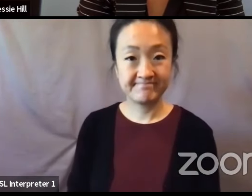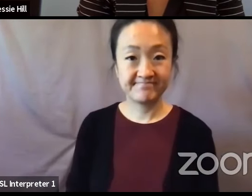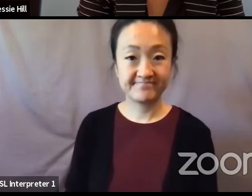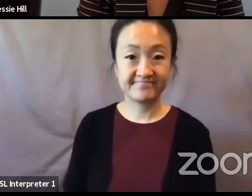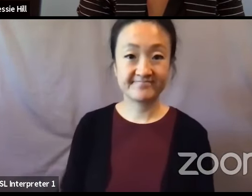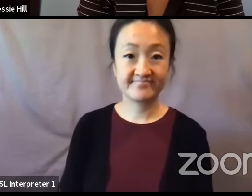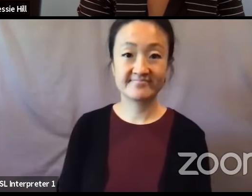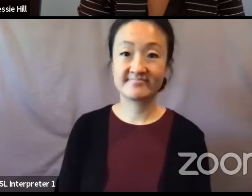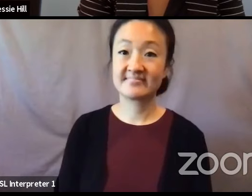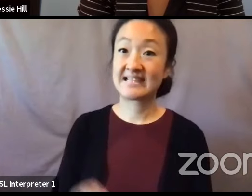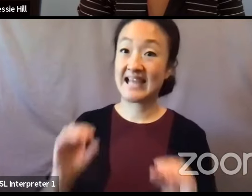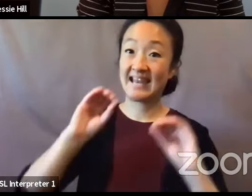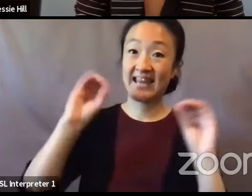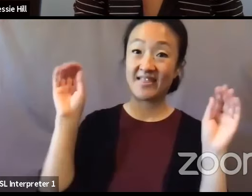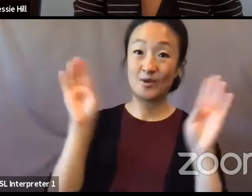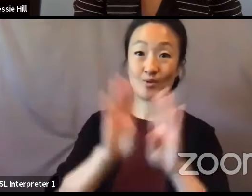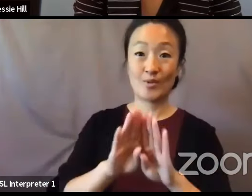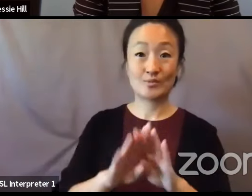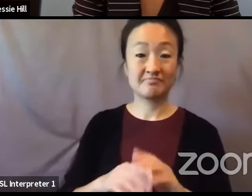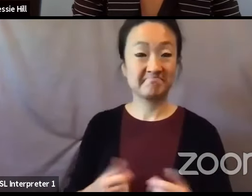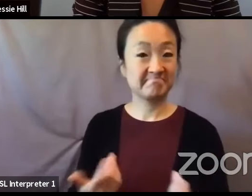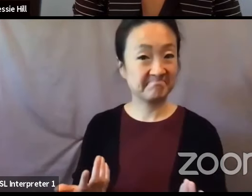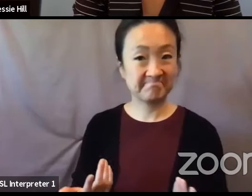and nothing to close on. I just think that